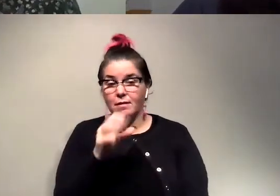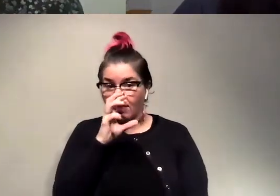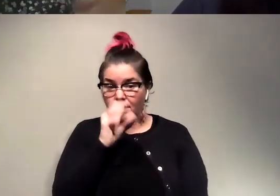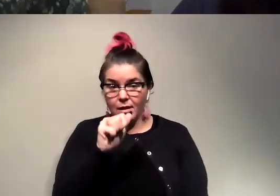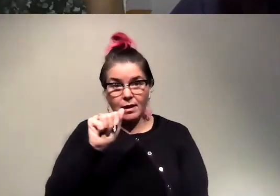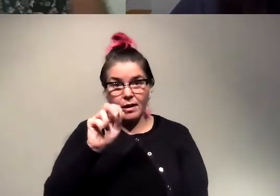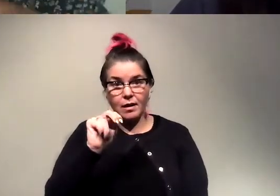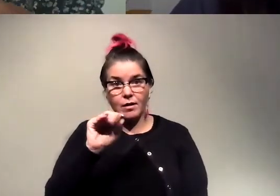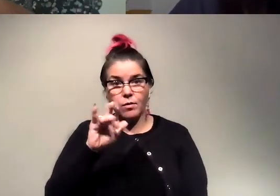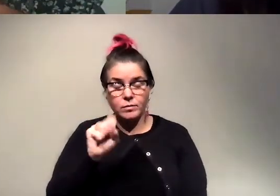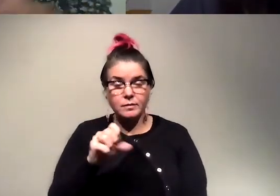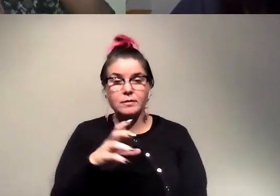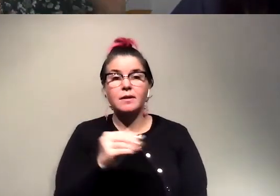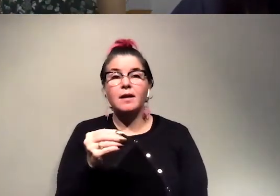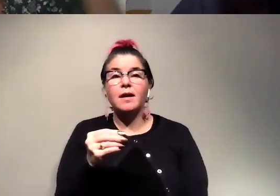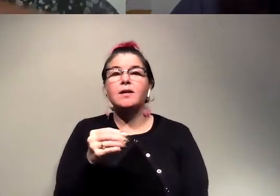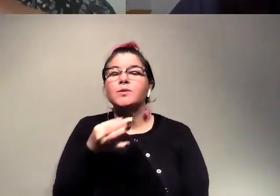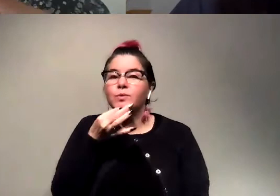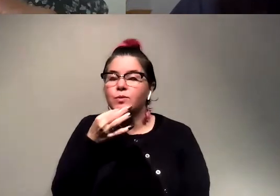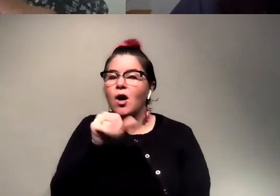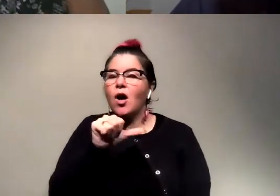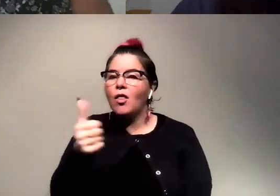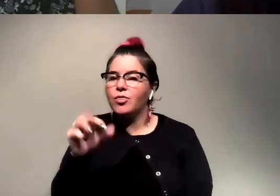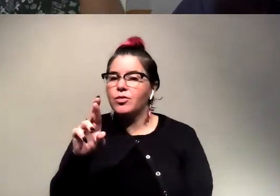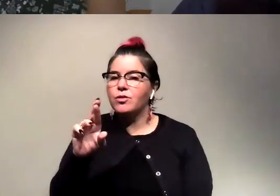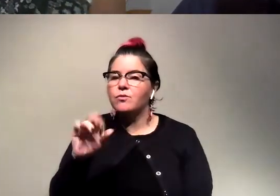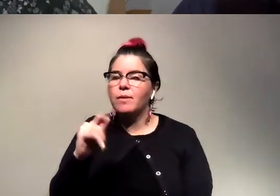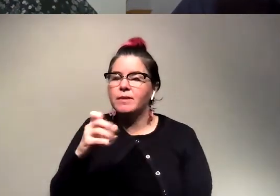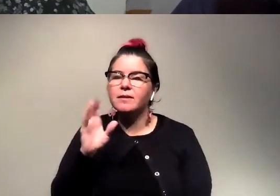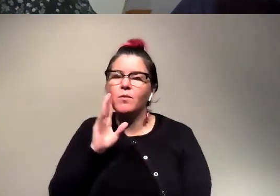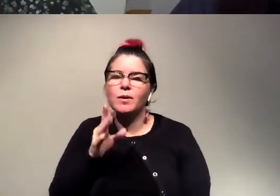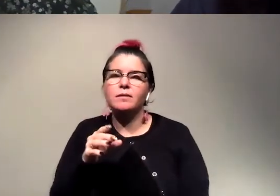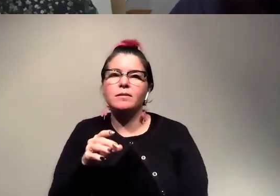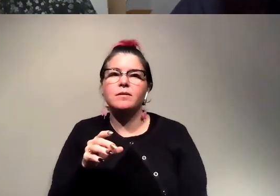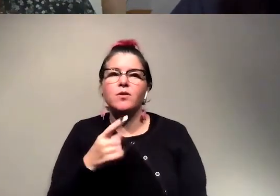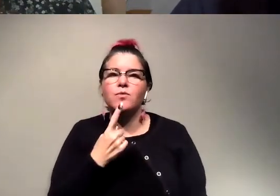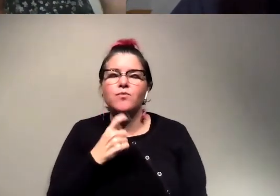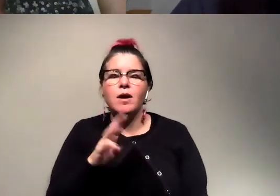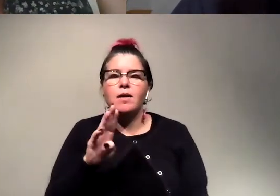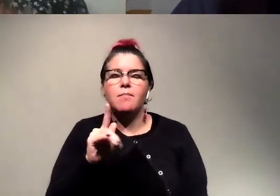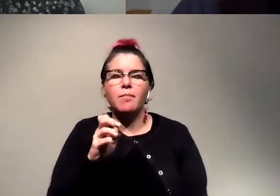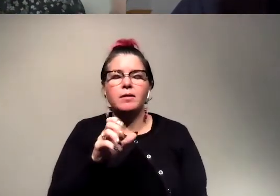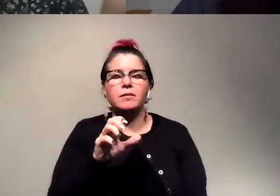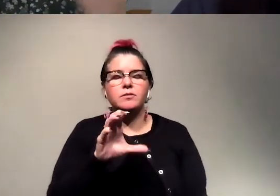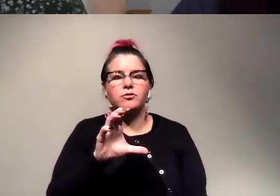and soon other reptiles, because I'm planning on adding other stuff, you can check out my Redbubble store. It's